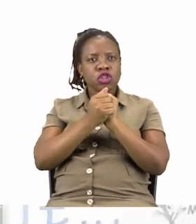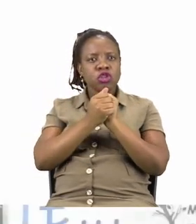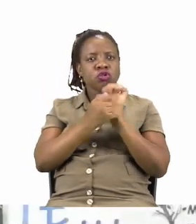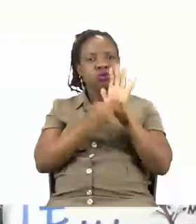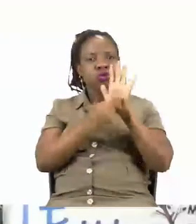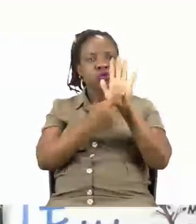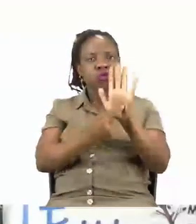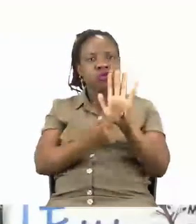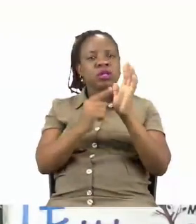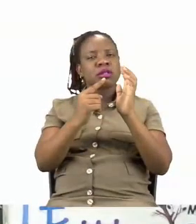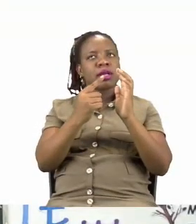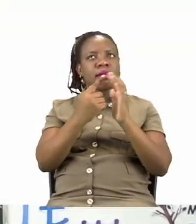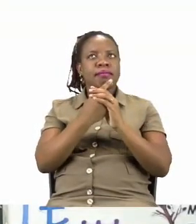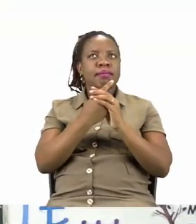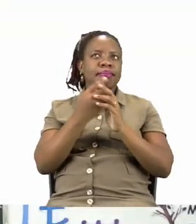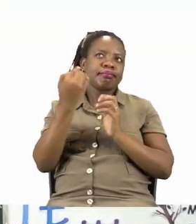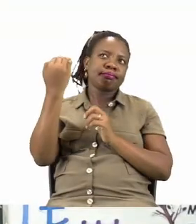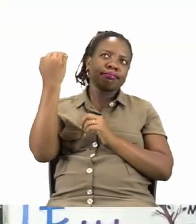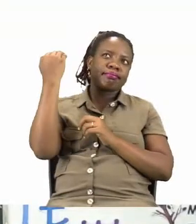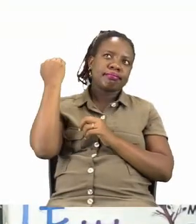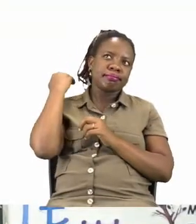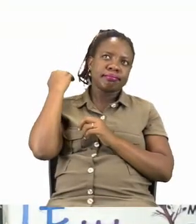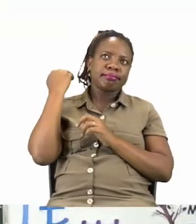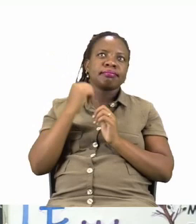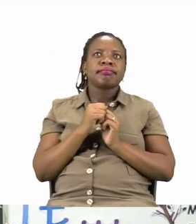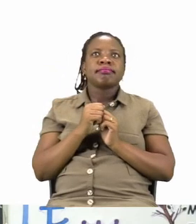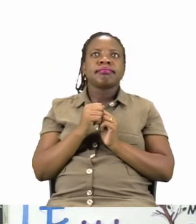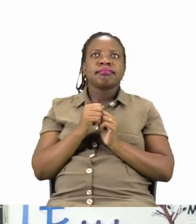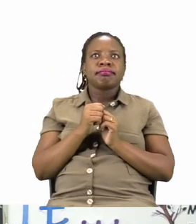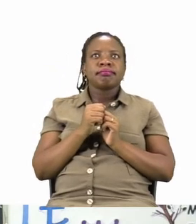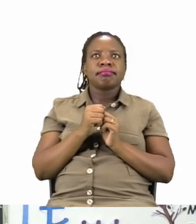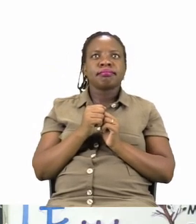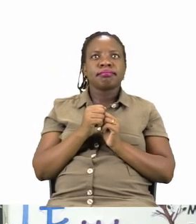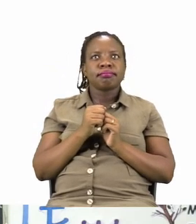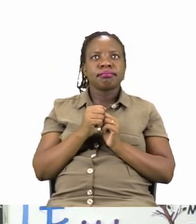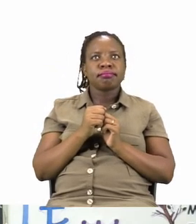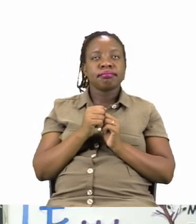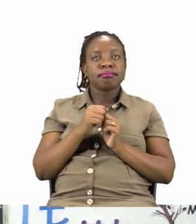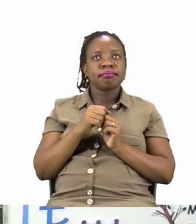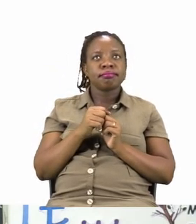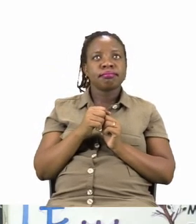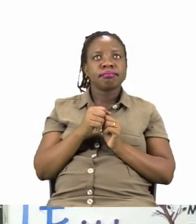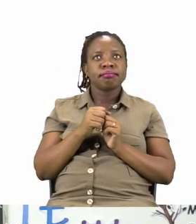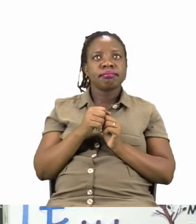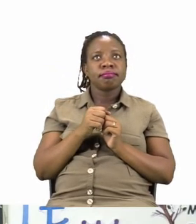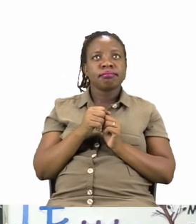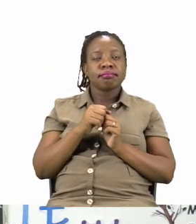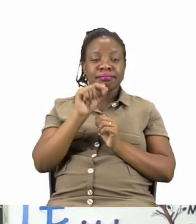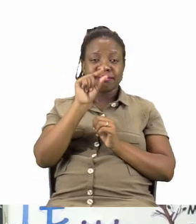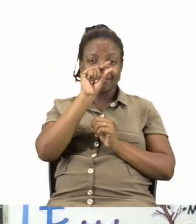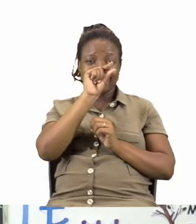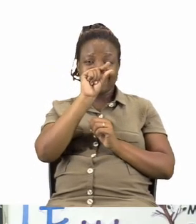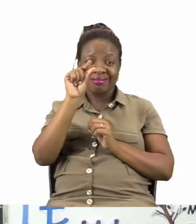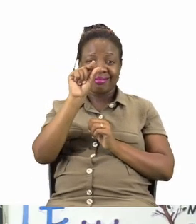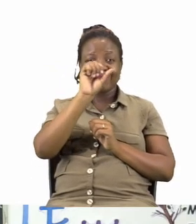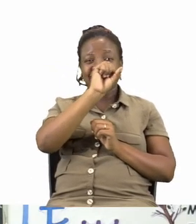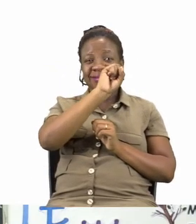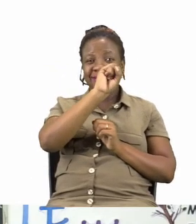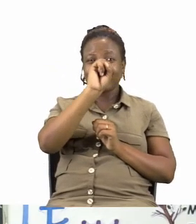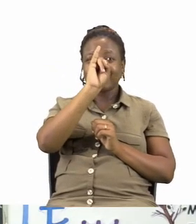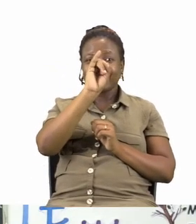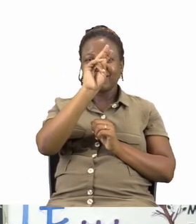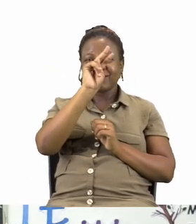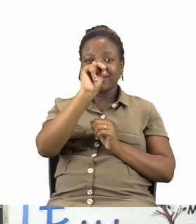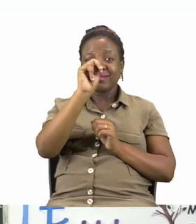wrote this example for you, so let's have a look. We said we have to change the word sing